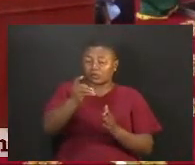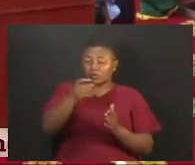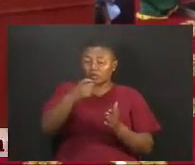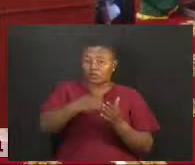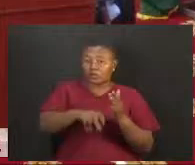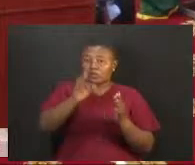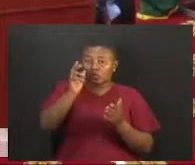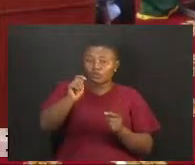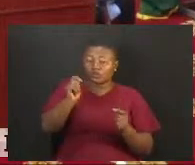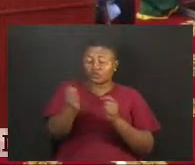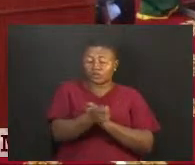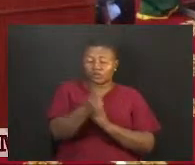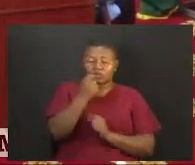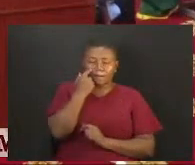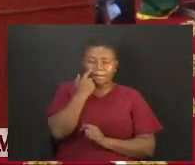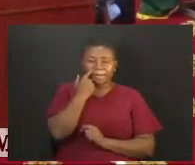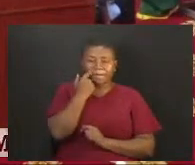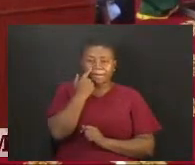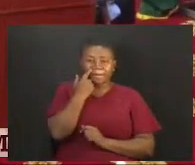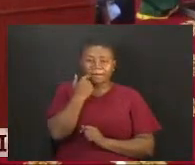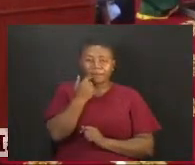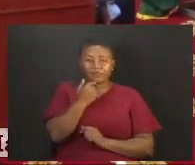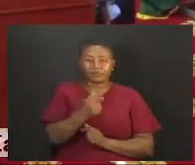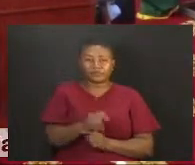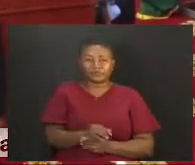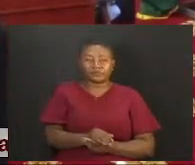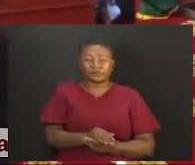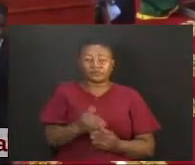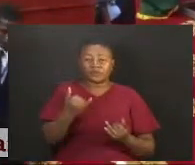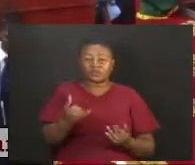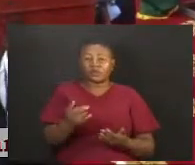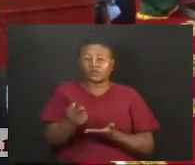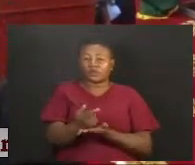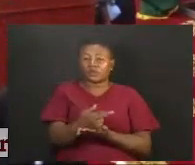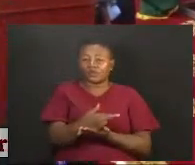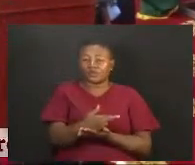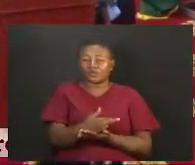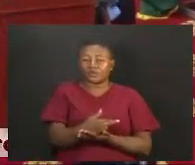reversed. Mr. Speaker, I now take you to the revenue measures.